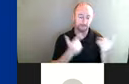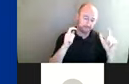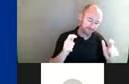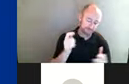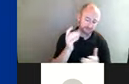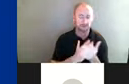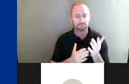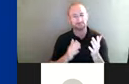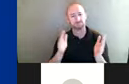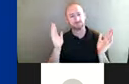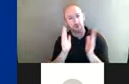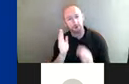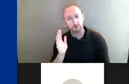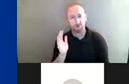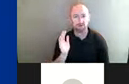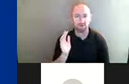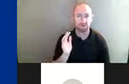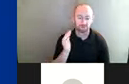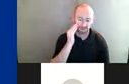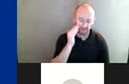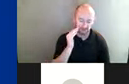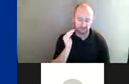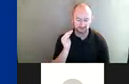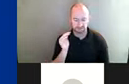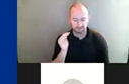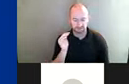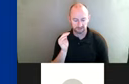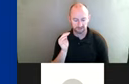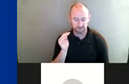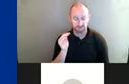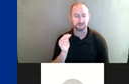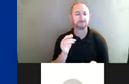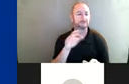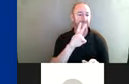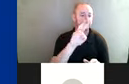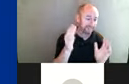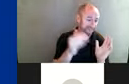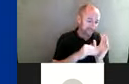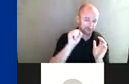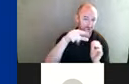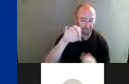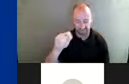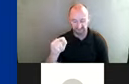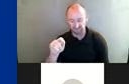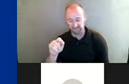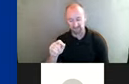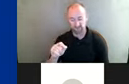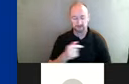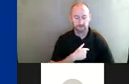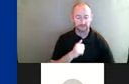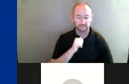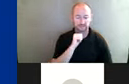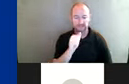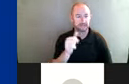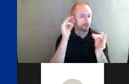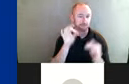size slides, you know, a mean landslide area of, you know, close to 70,000 square feet. We did not determine